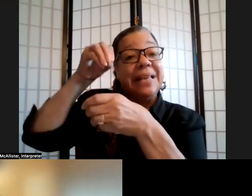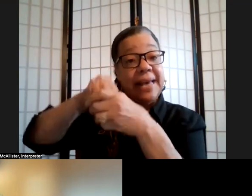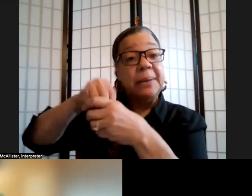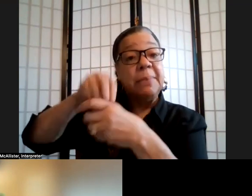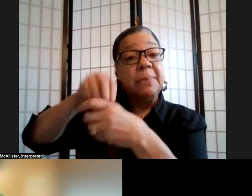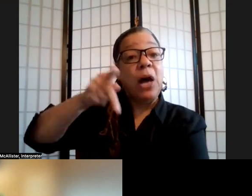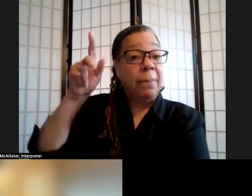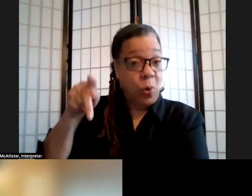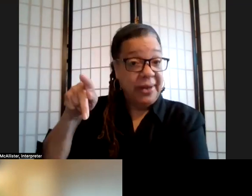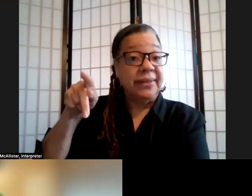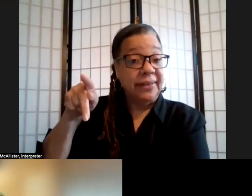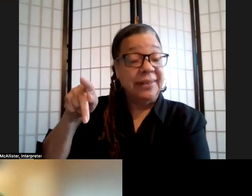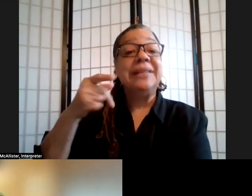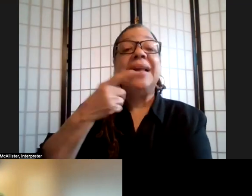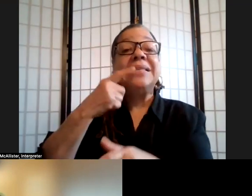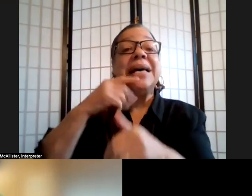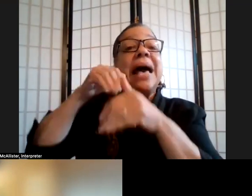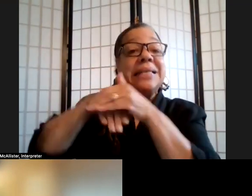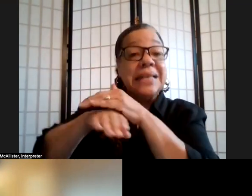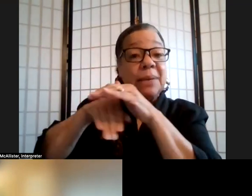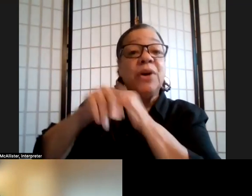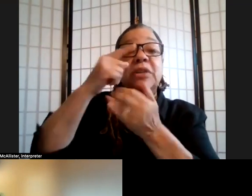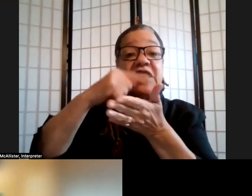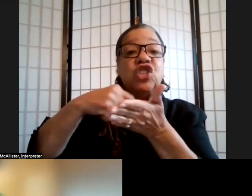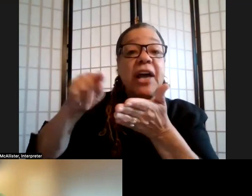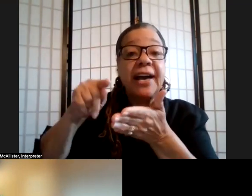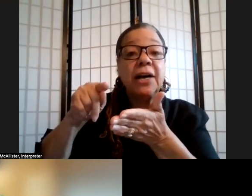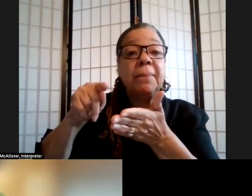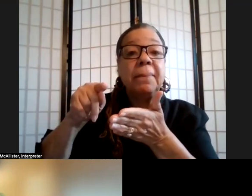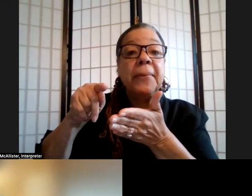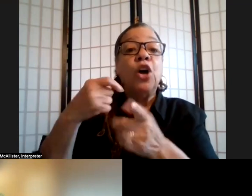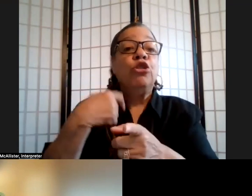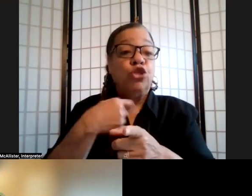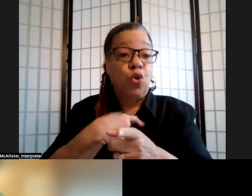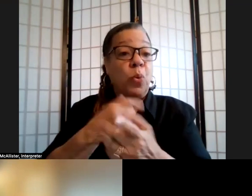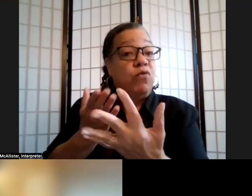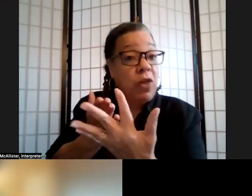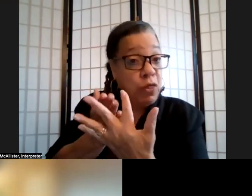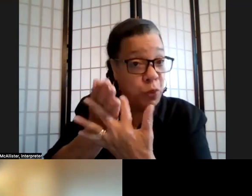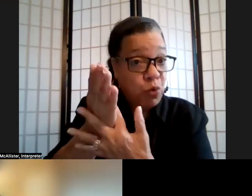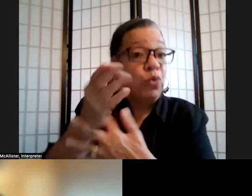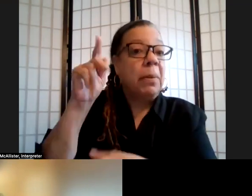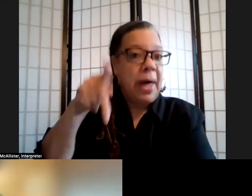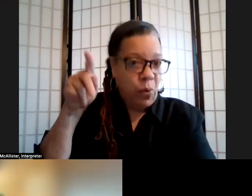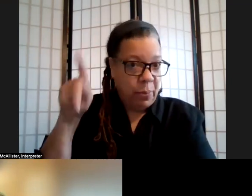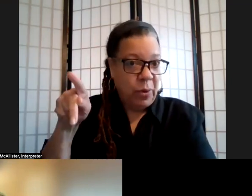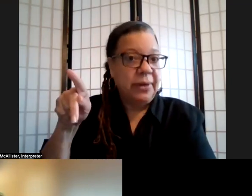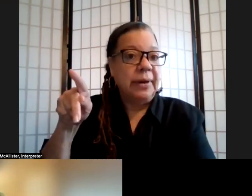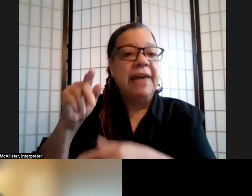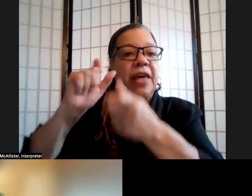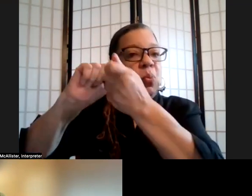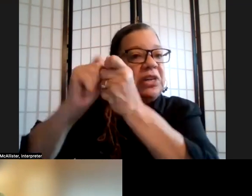PowerPoint, an accessibility checker. And so we ran that checker and then we edited